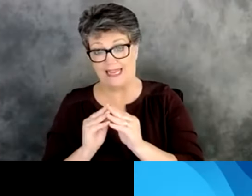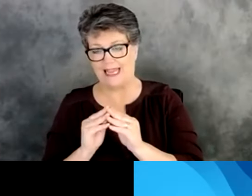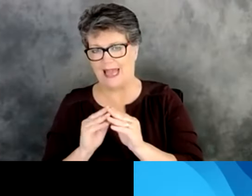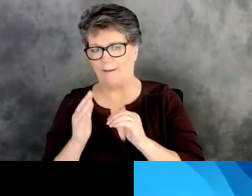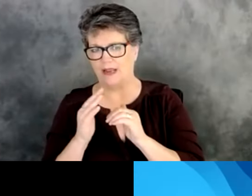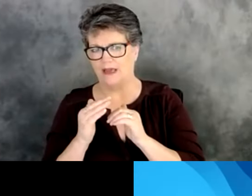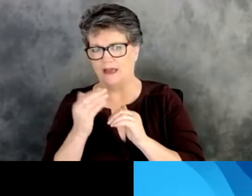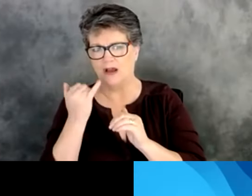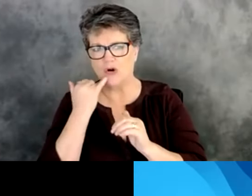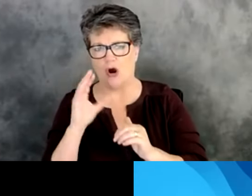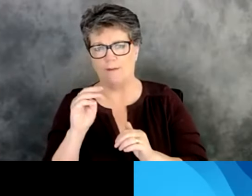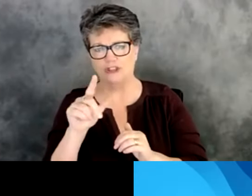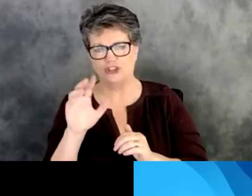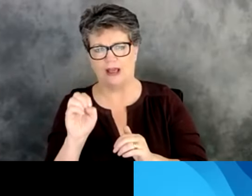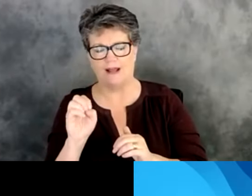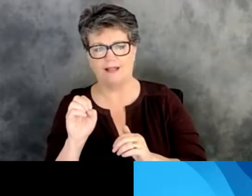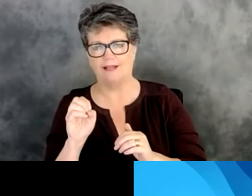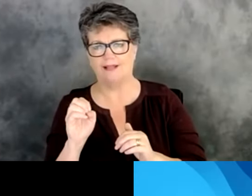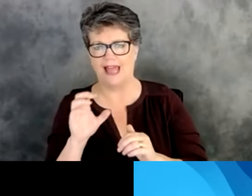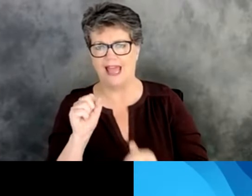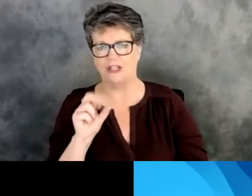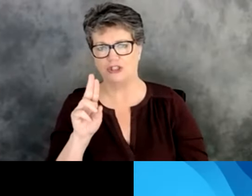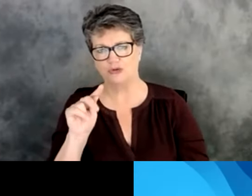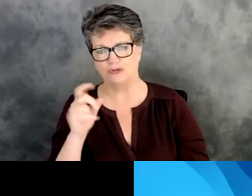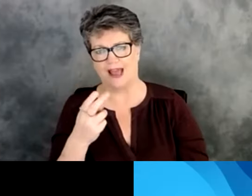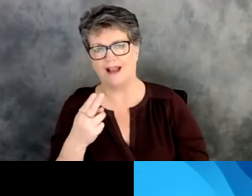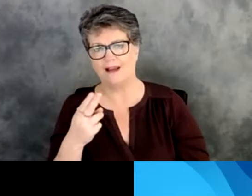and Sutep back. Because I'm not sure if you're asking sort of.